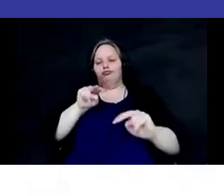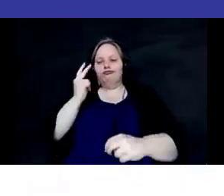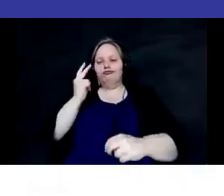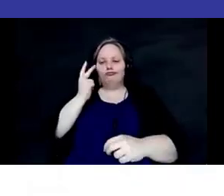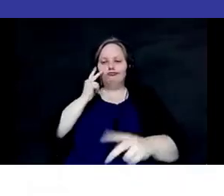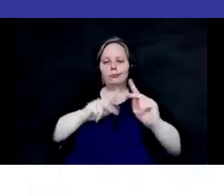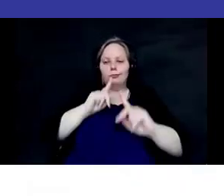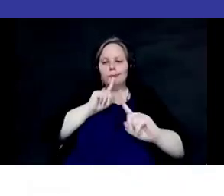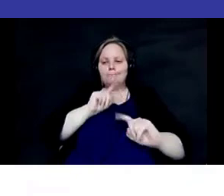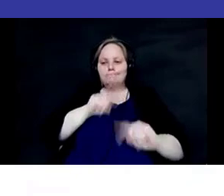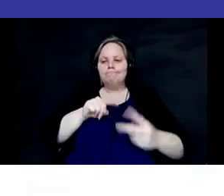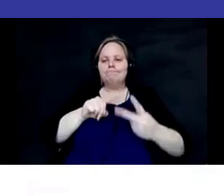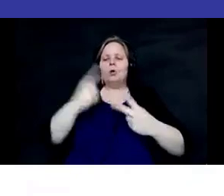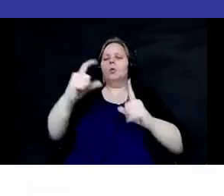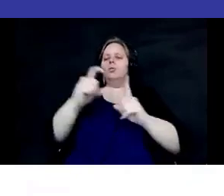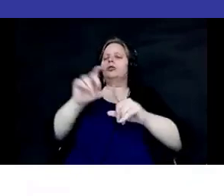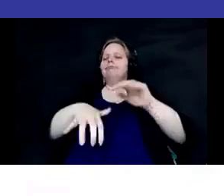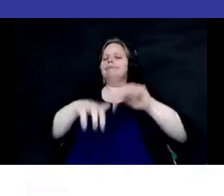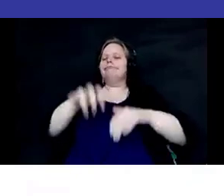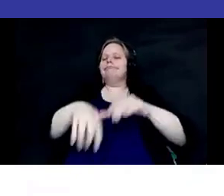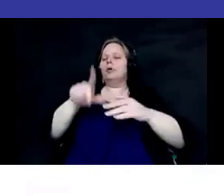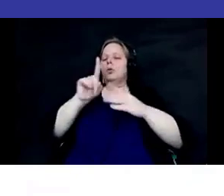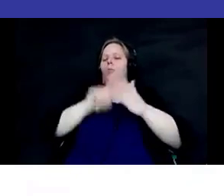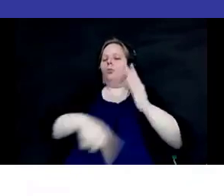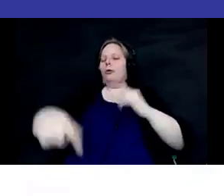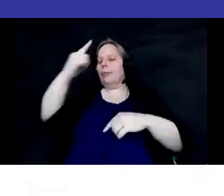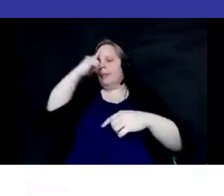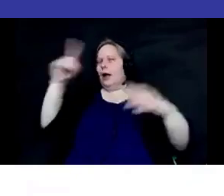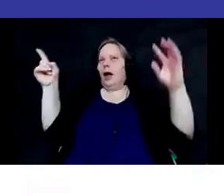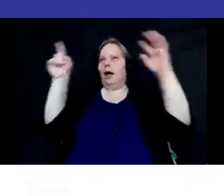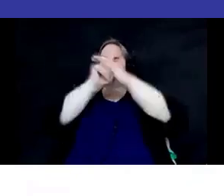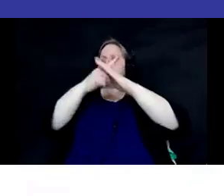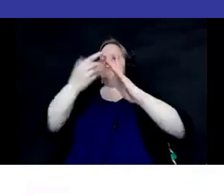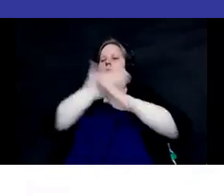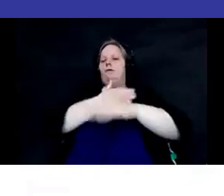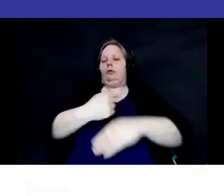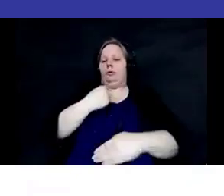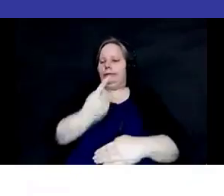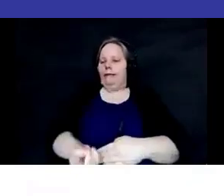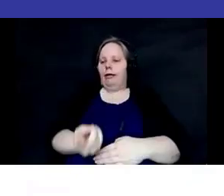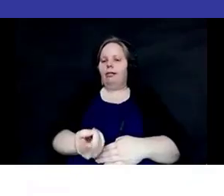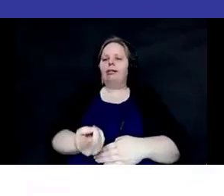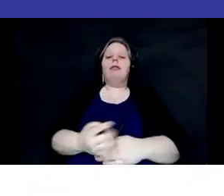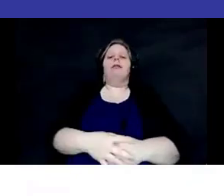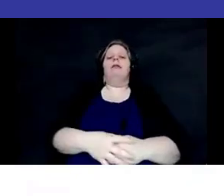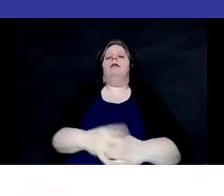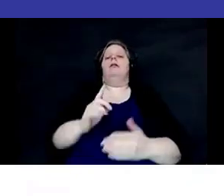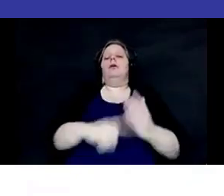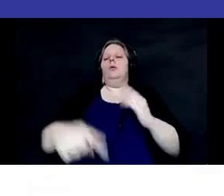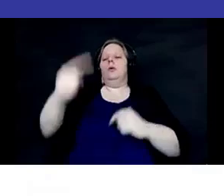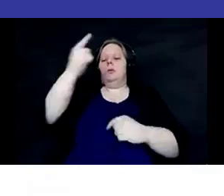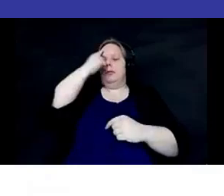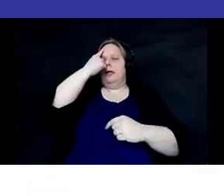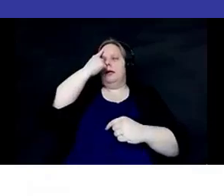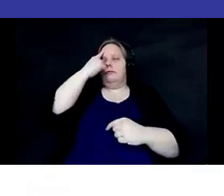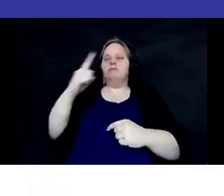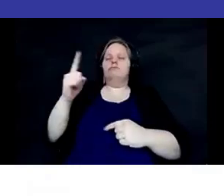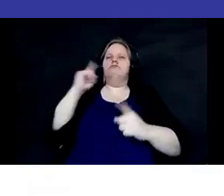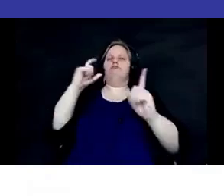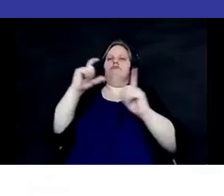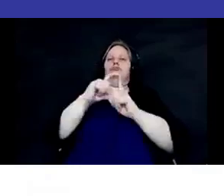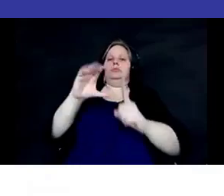word. What comes to mind before we tell you what we think? What comes to mind when you hear the